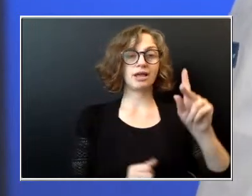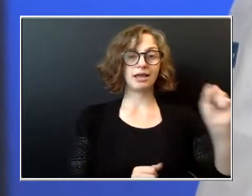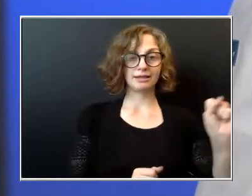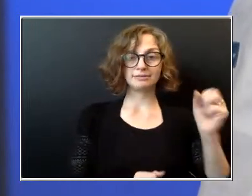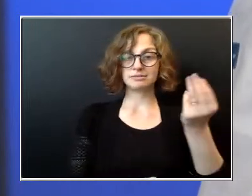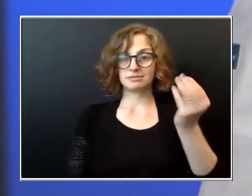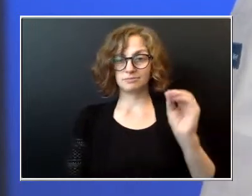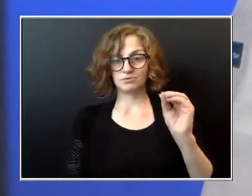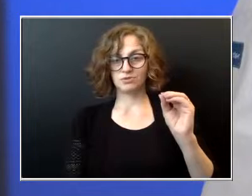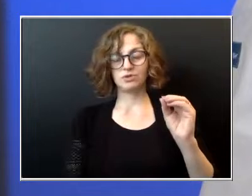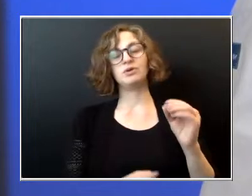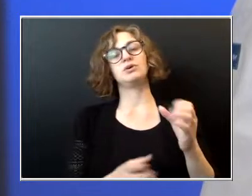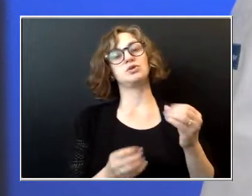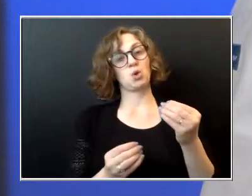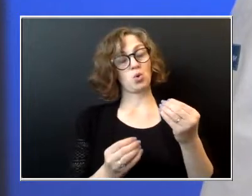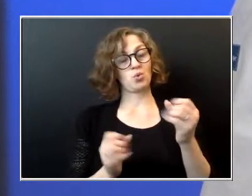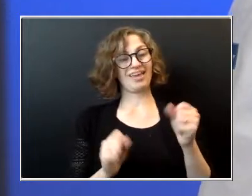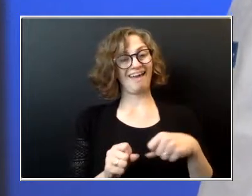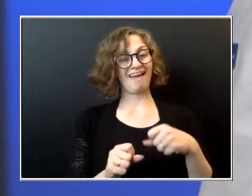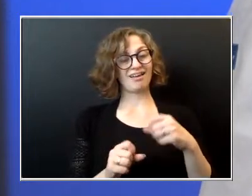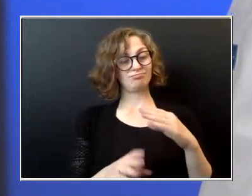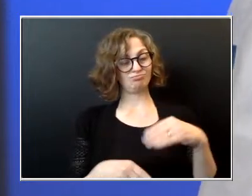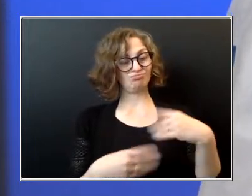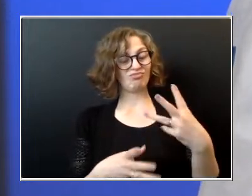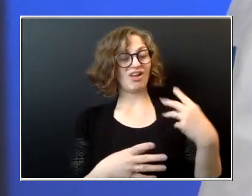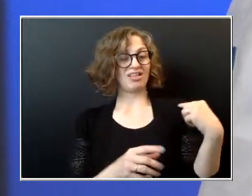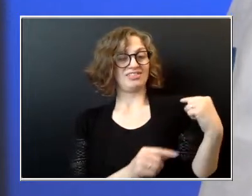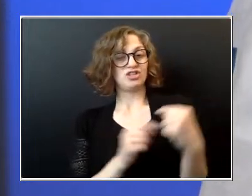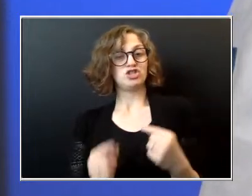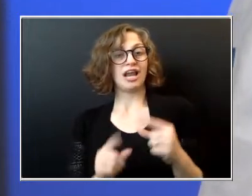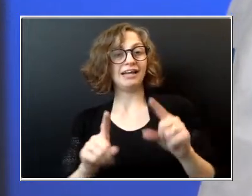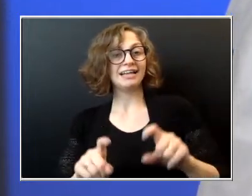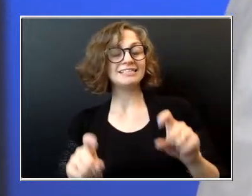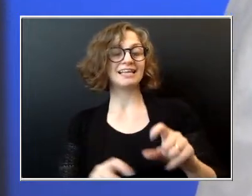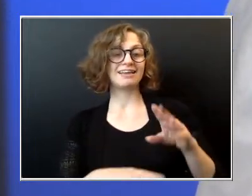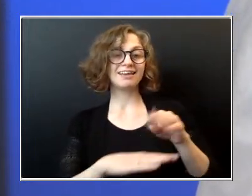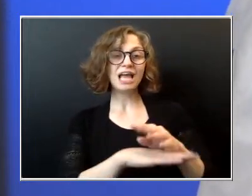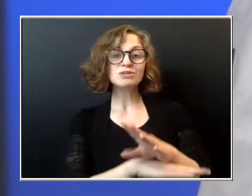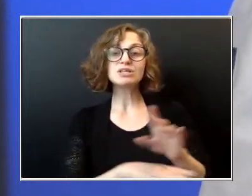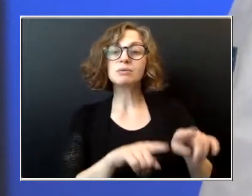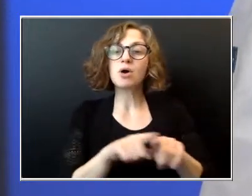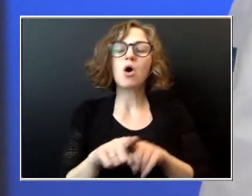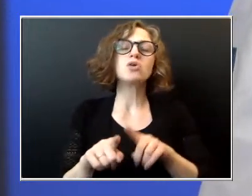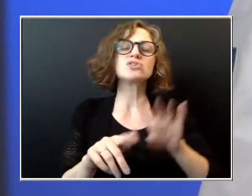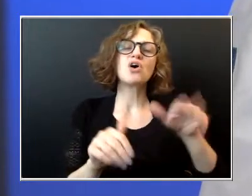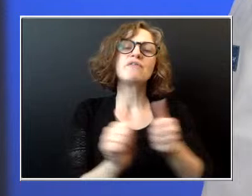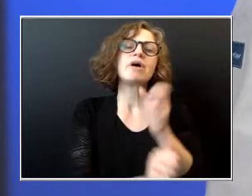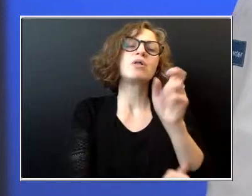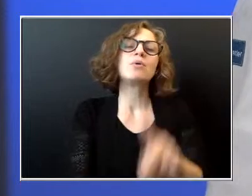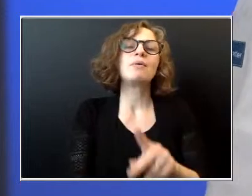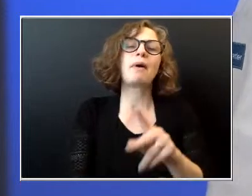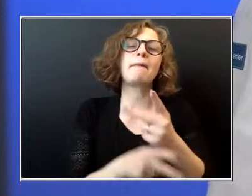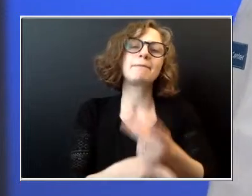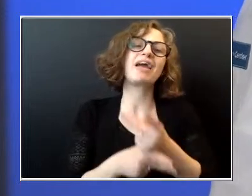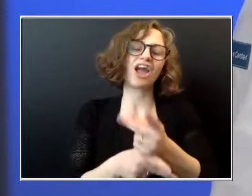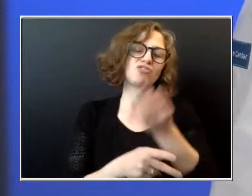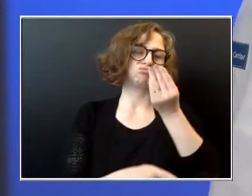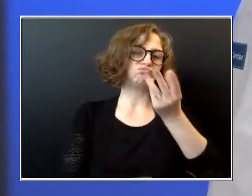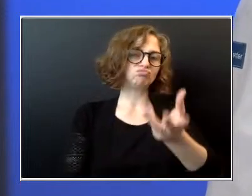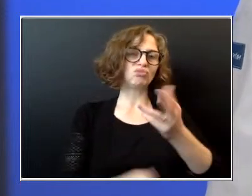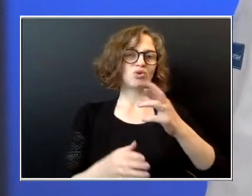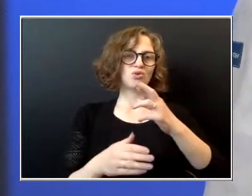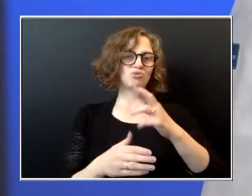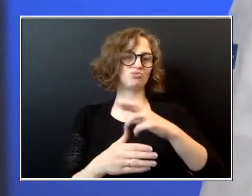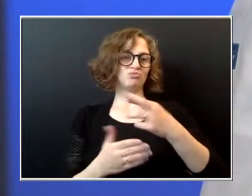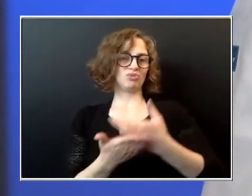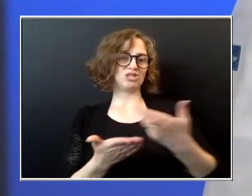the genetic counseling and testing service, but also follow-up care. What are resources in their area to actually get the screening that they may